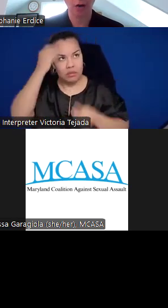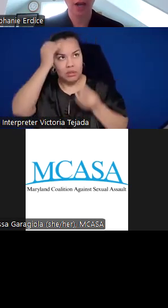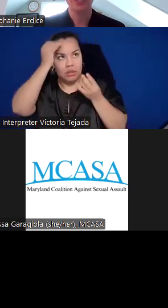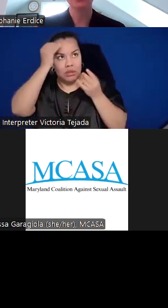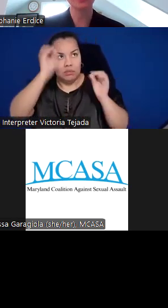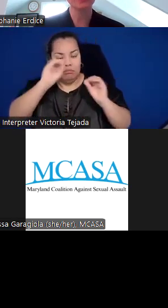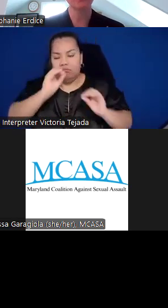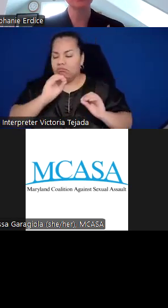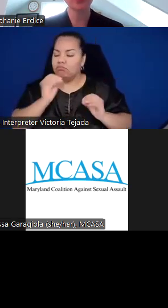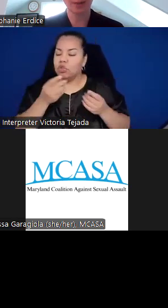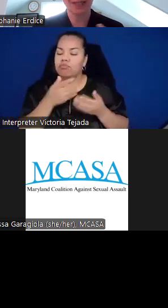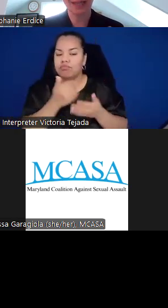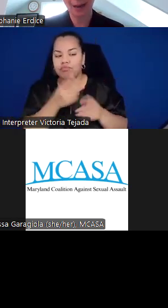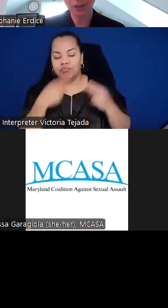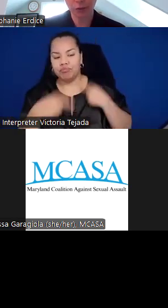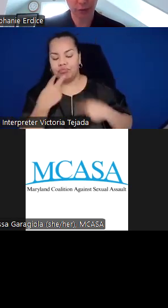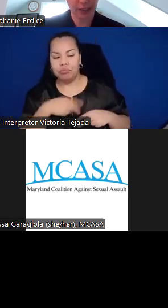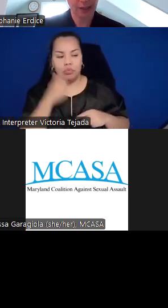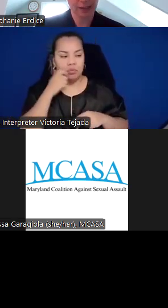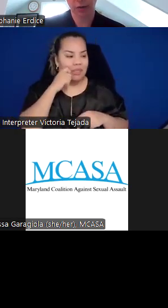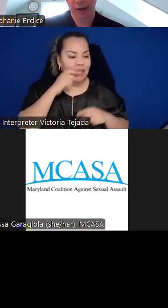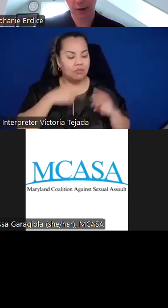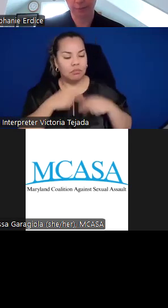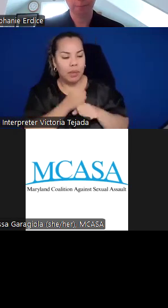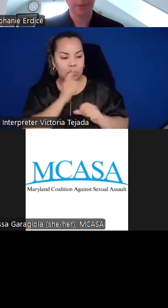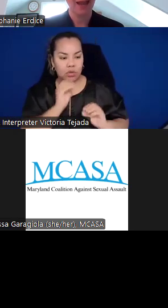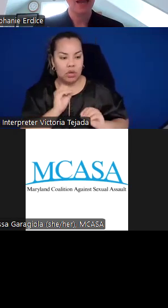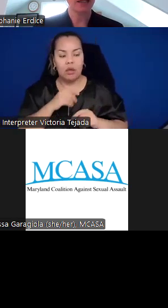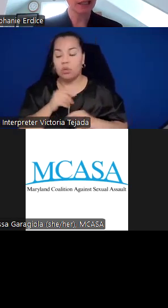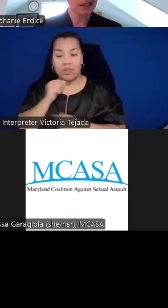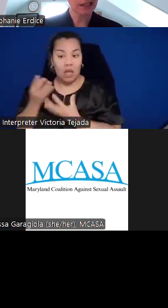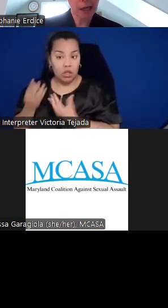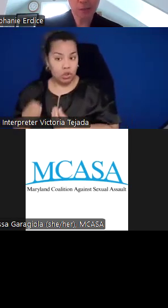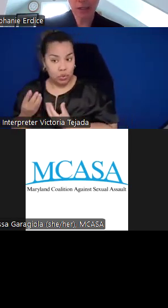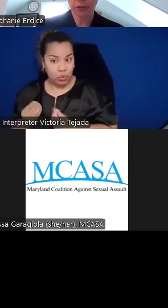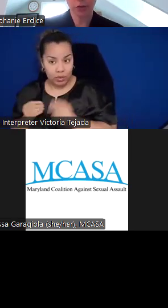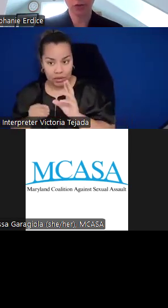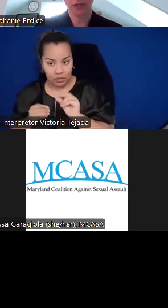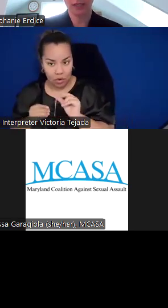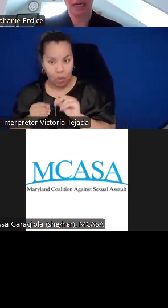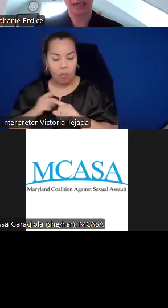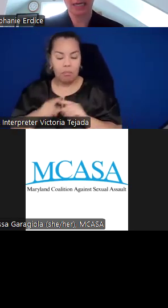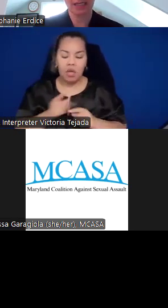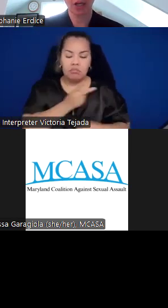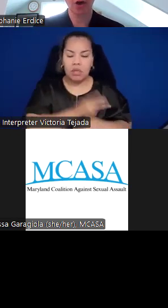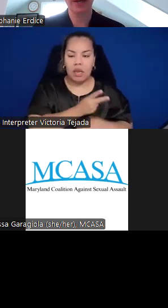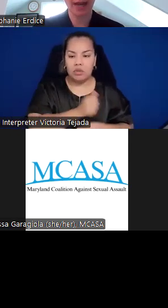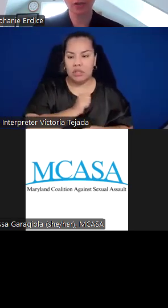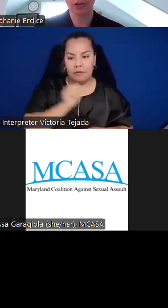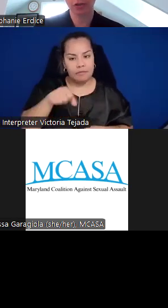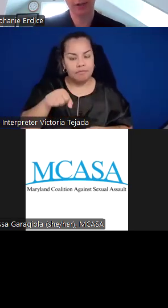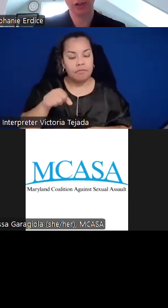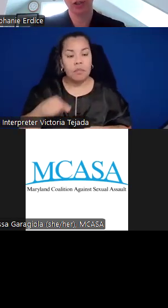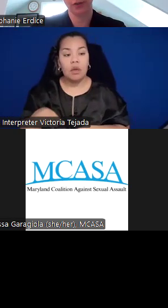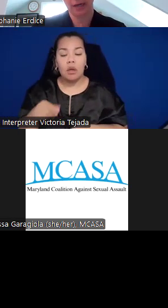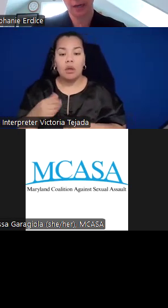checked out. So it's not self-soothing, but it's absolutely self-care. And like I said, some self-soothing techniques can go